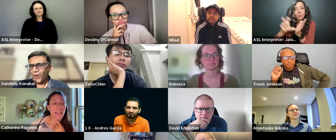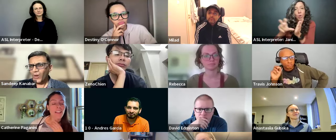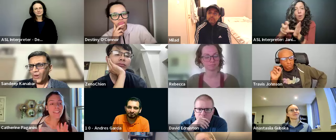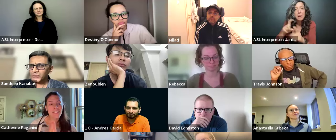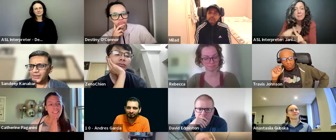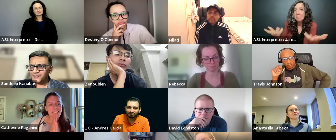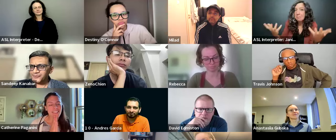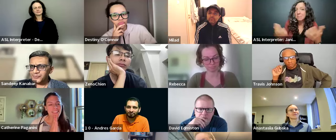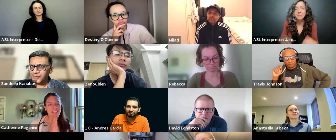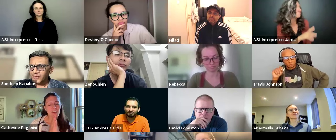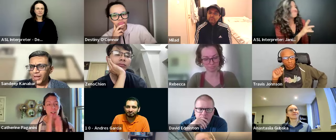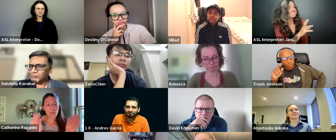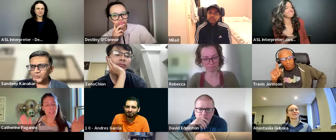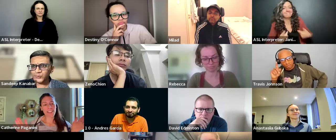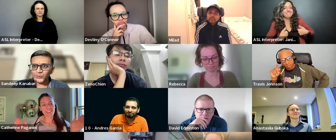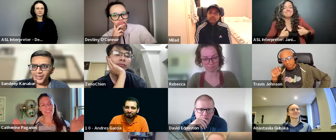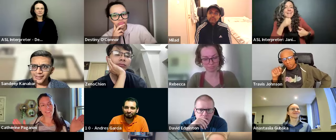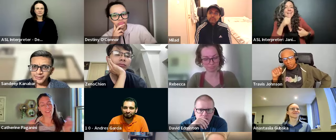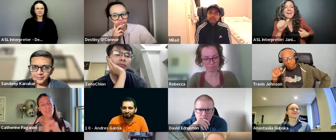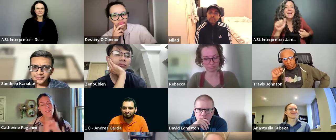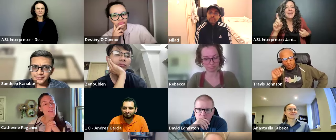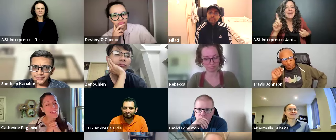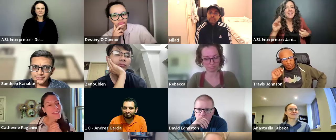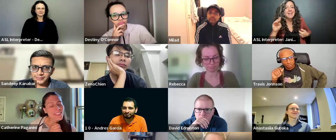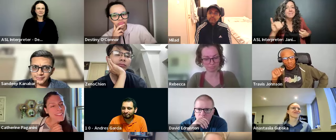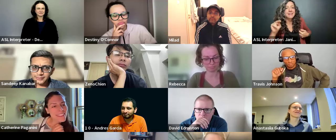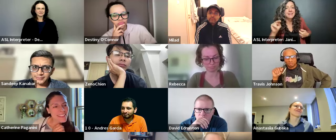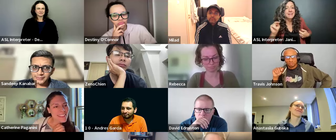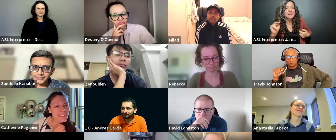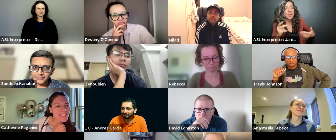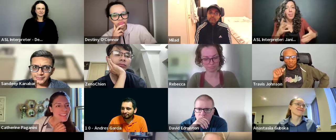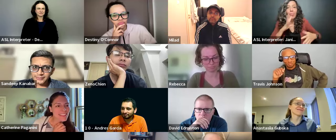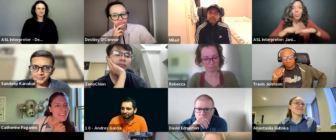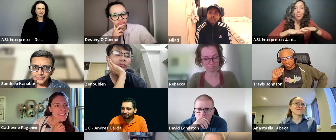Yeah, so why I don't quit. it, yeah, all why the don't beginning. you do that? Sorry.